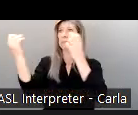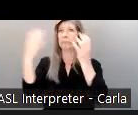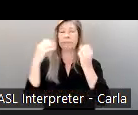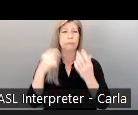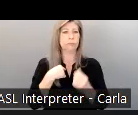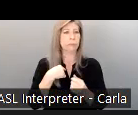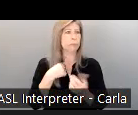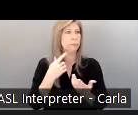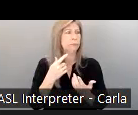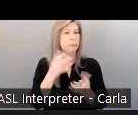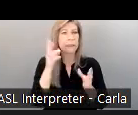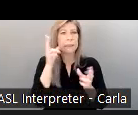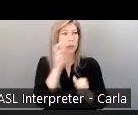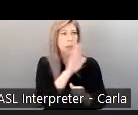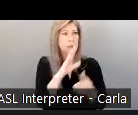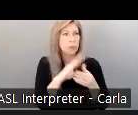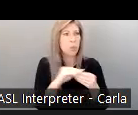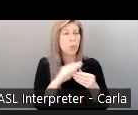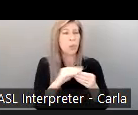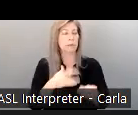you do with these stories?